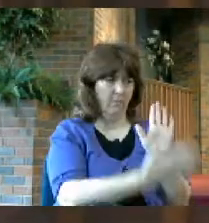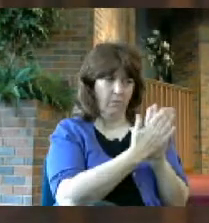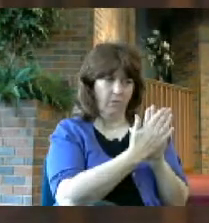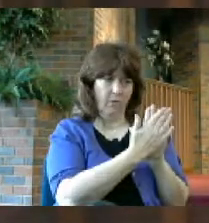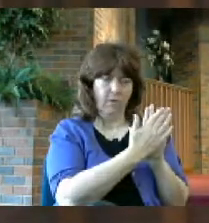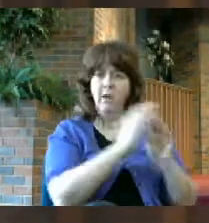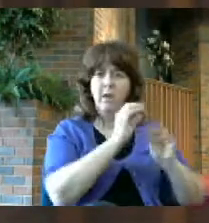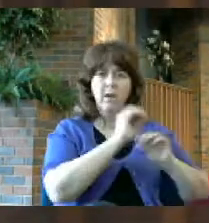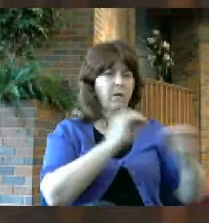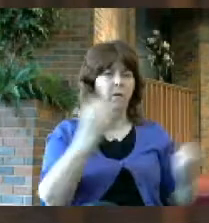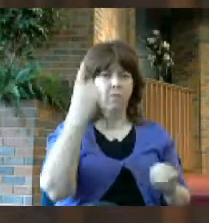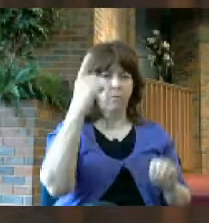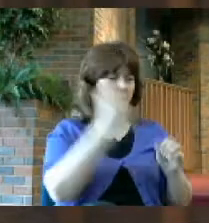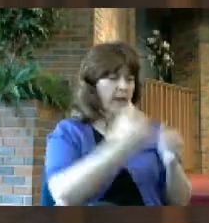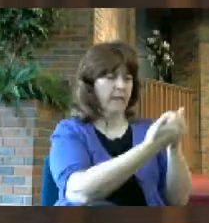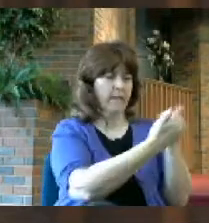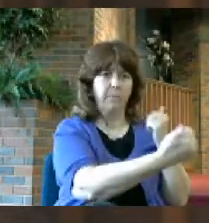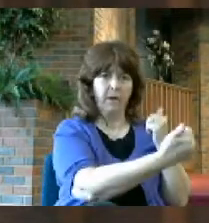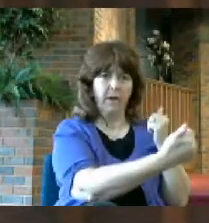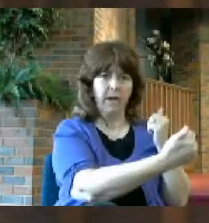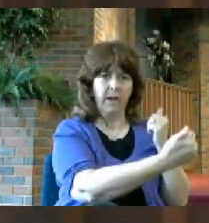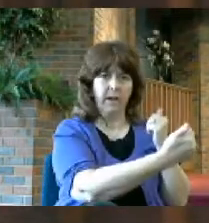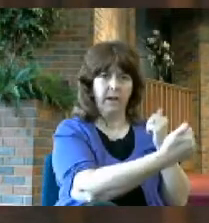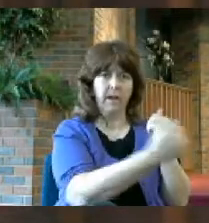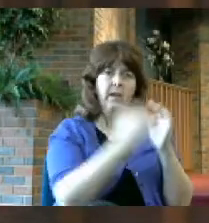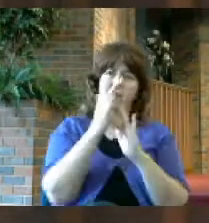would say, marriage is for life.